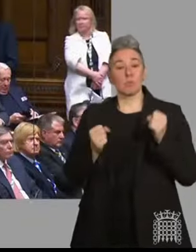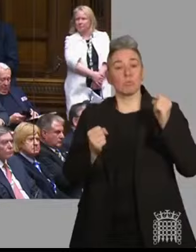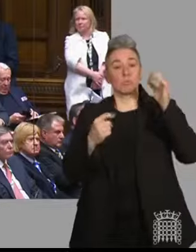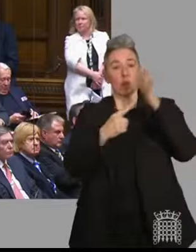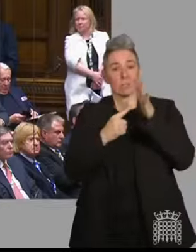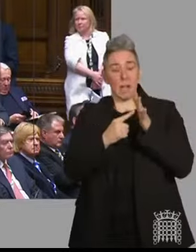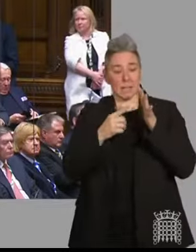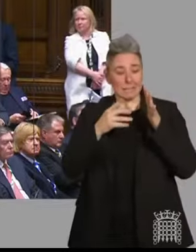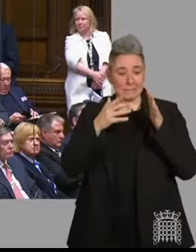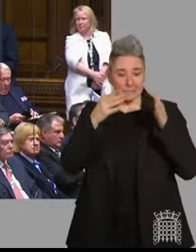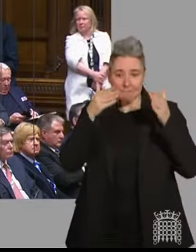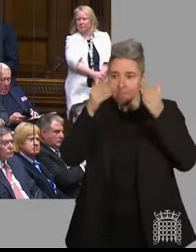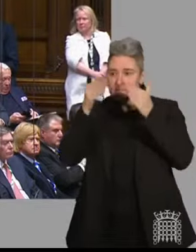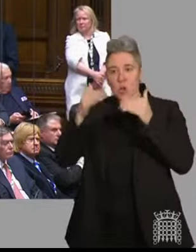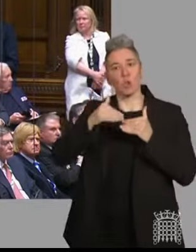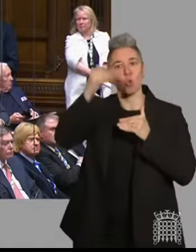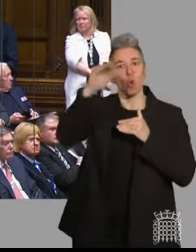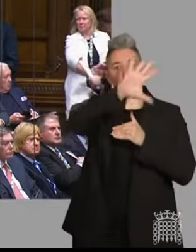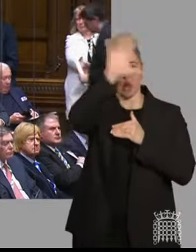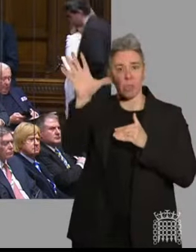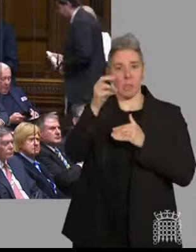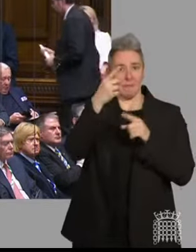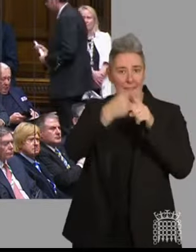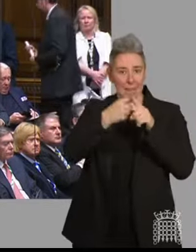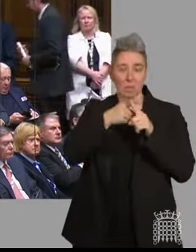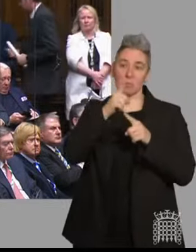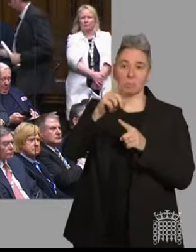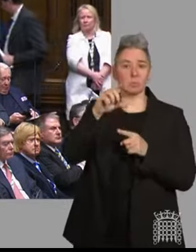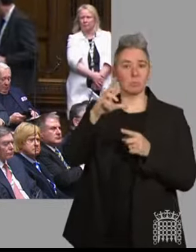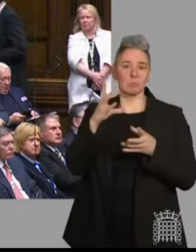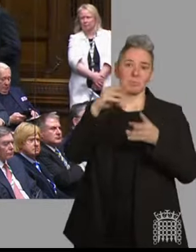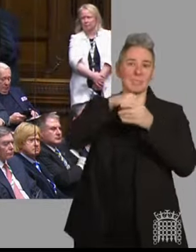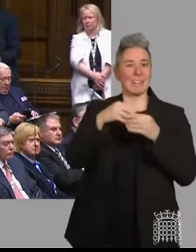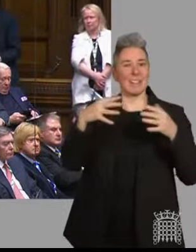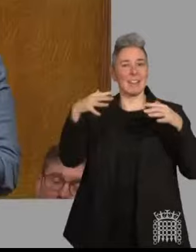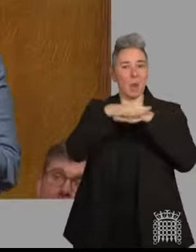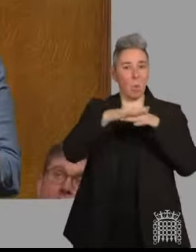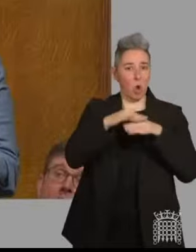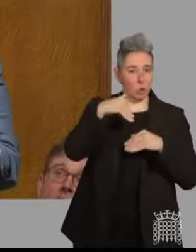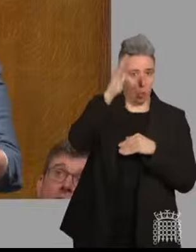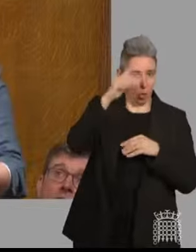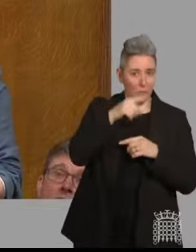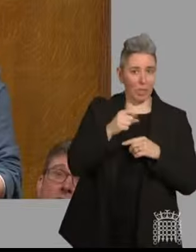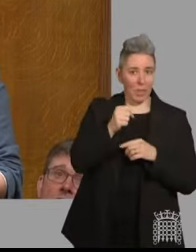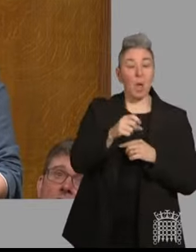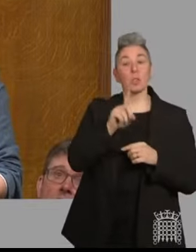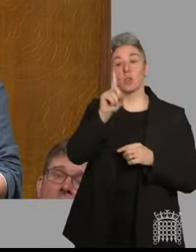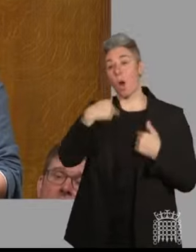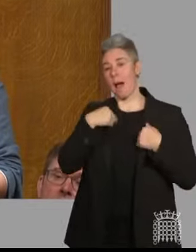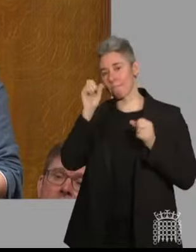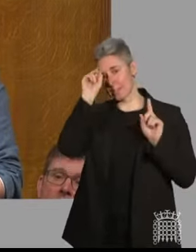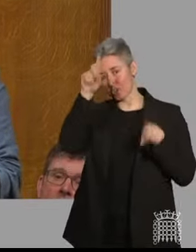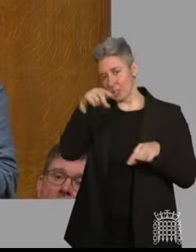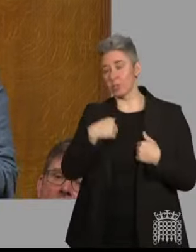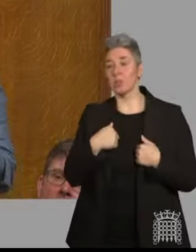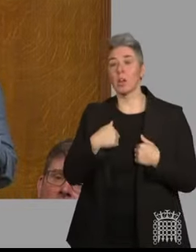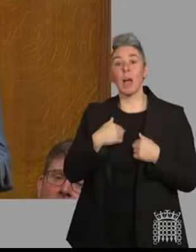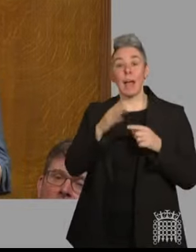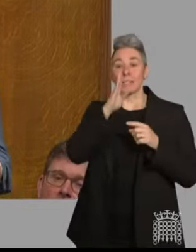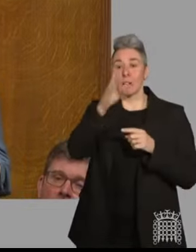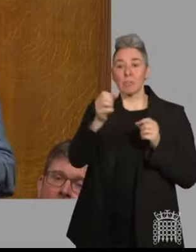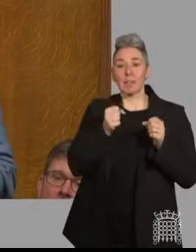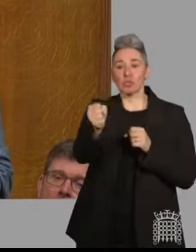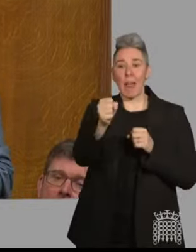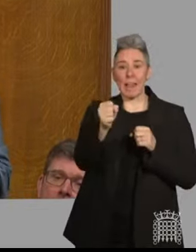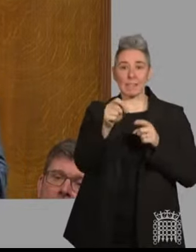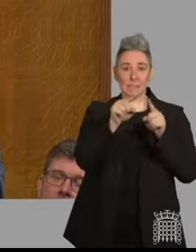suggestion. Direct trains between Preston and Liverpool don't exist because you have to get off because there's buffers at Ormskirk. Now,